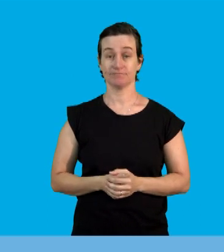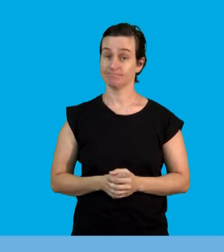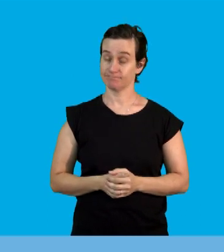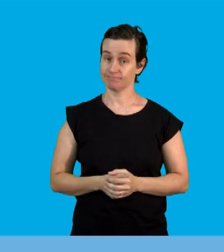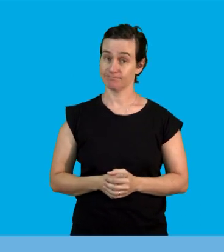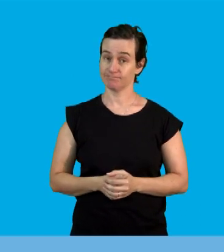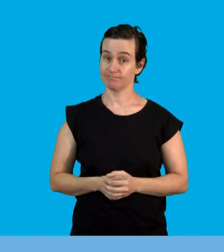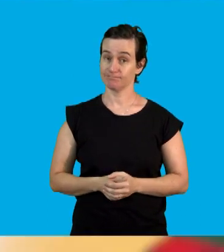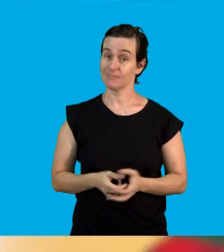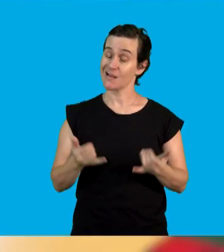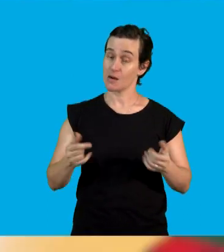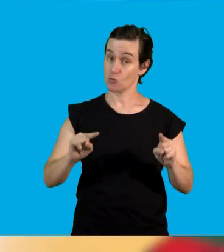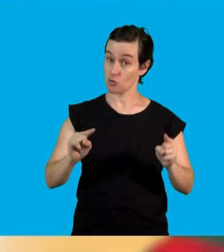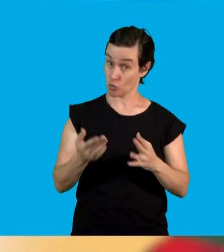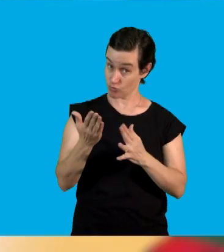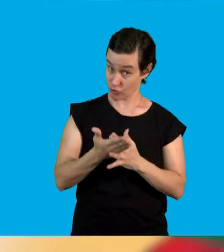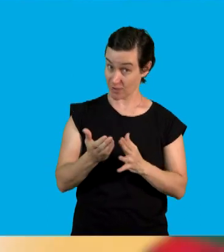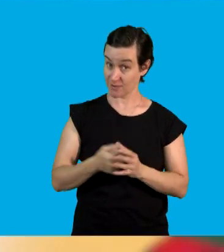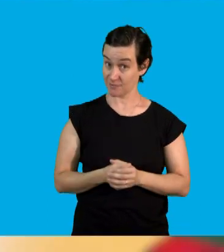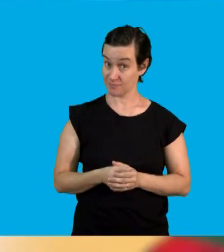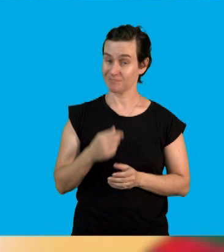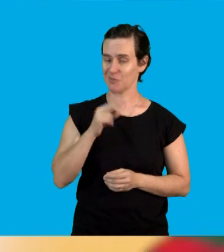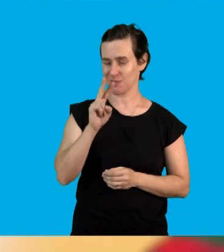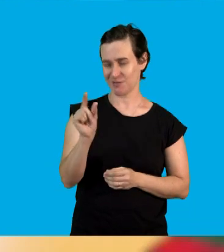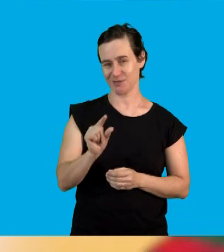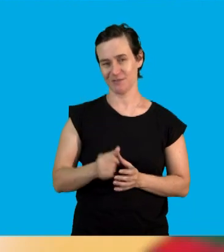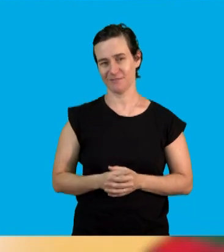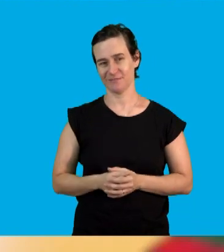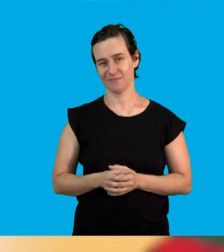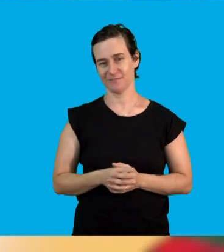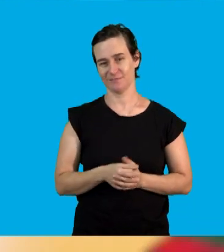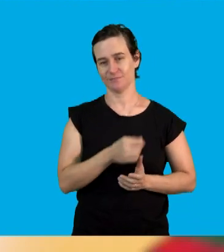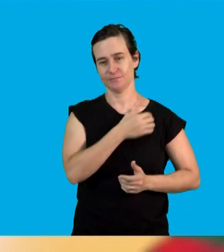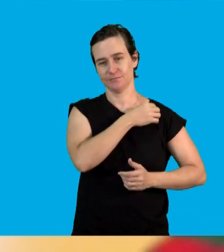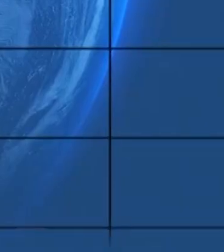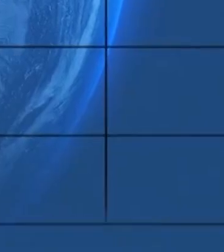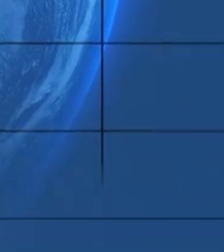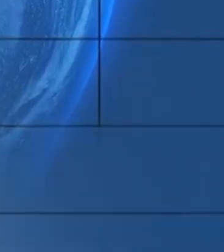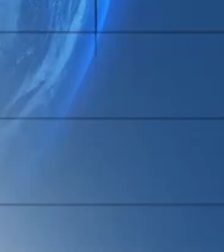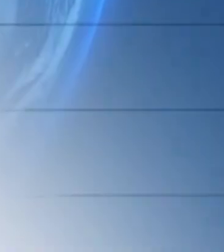So with all of that said, we're just going to quickly go for a short break, and I will see you just after this.